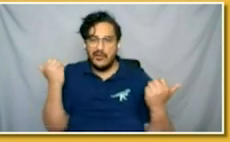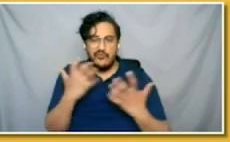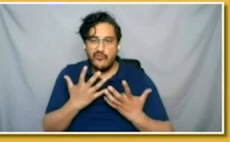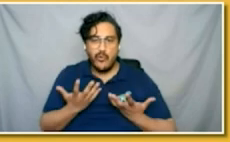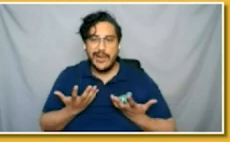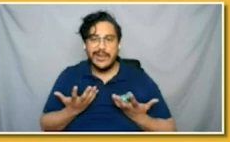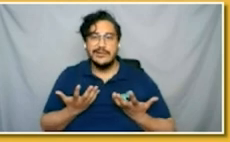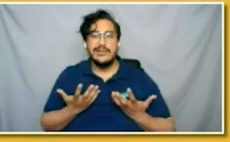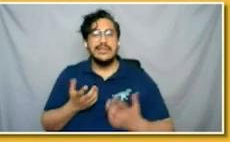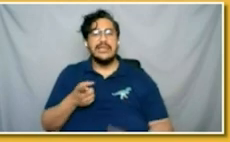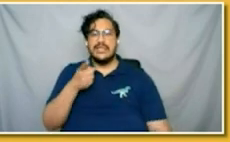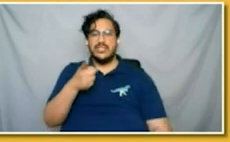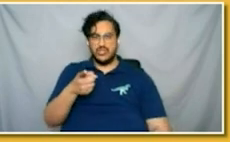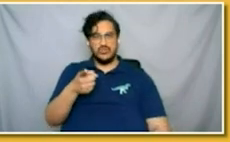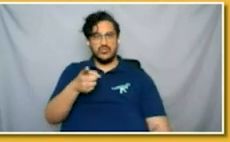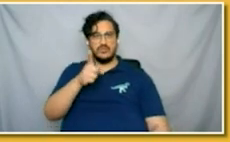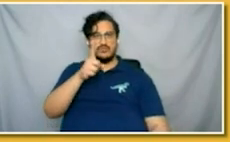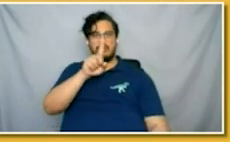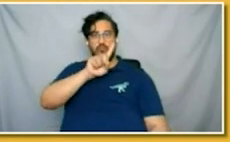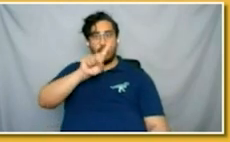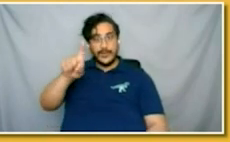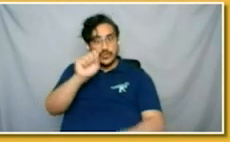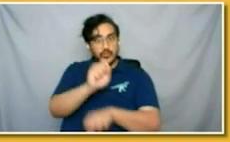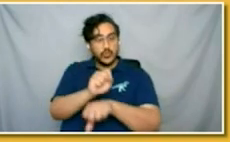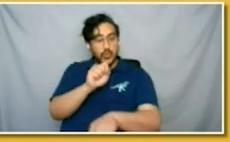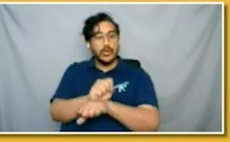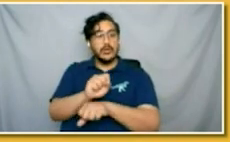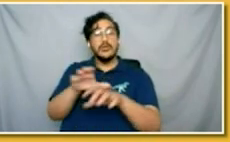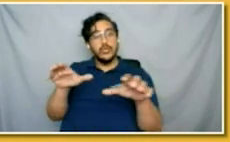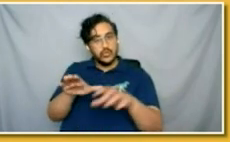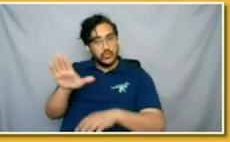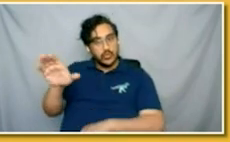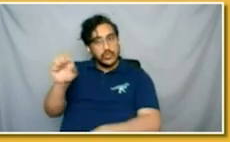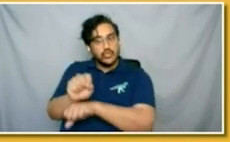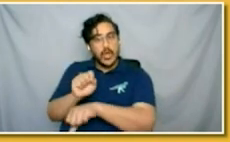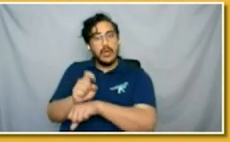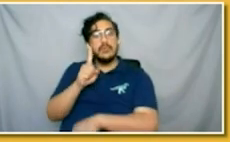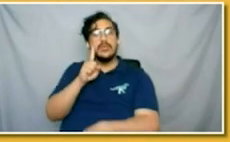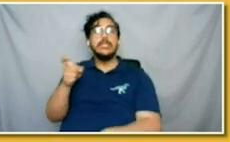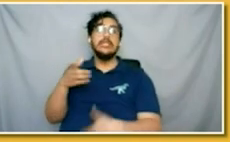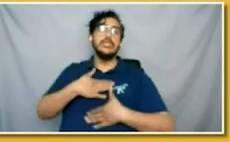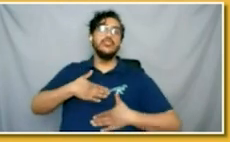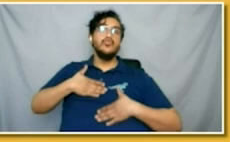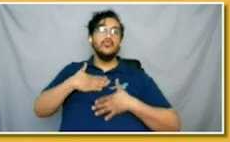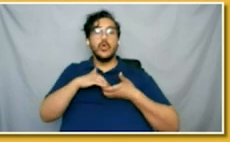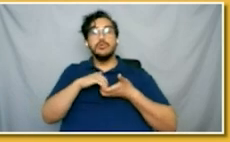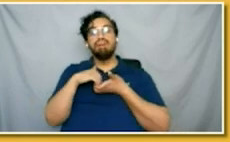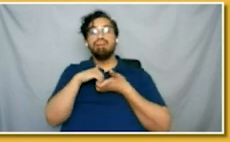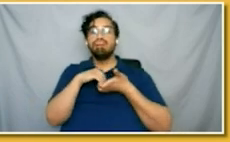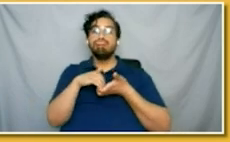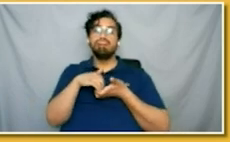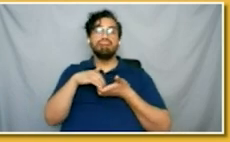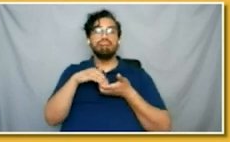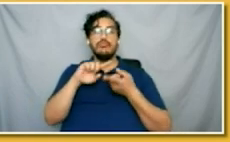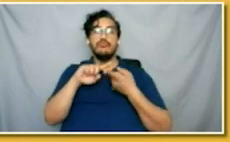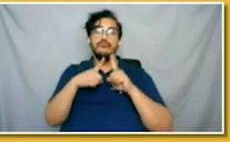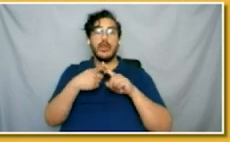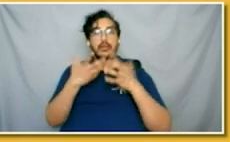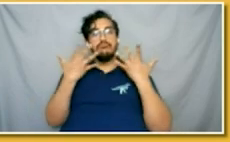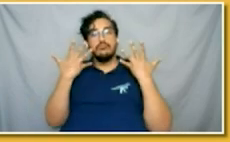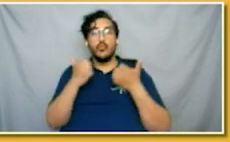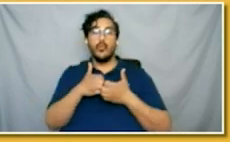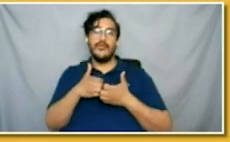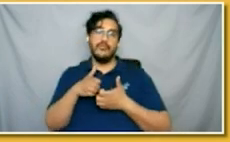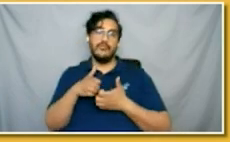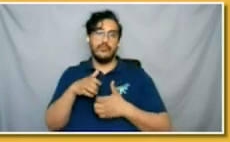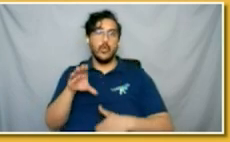to work and did his job because he enjoyed the camaraderie that he had with his coworkers and with the people that he took care of.